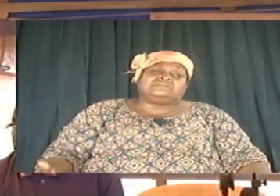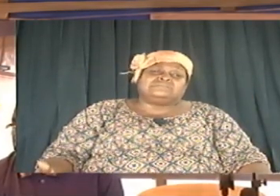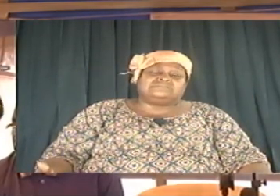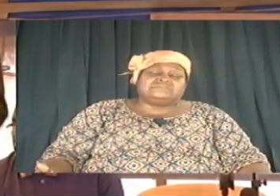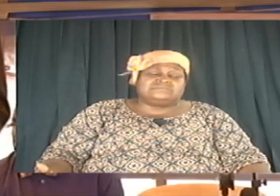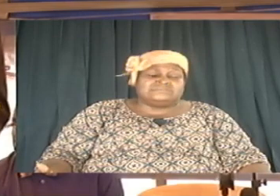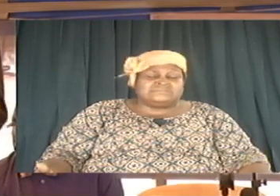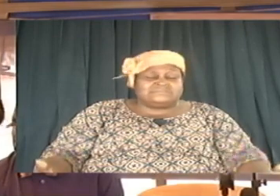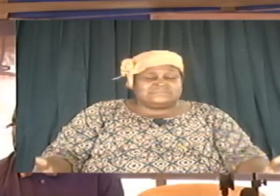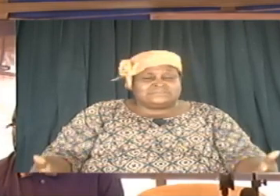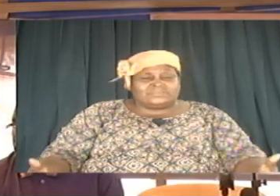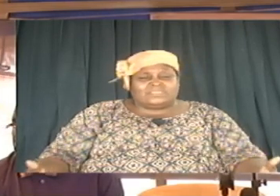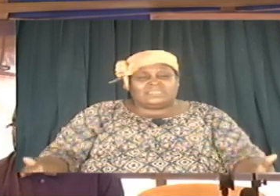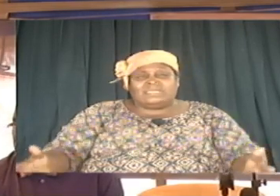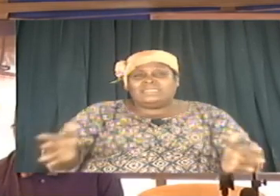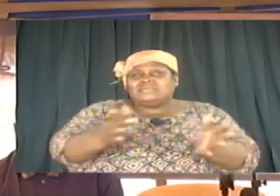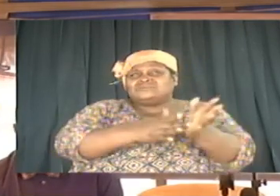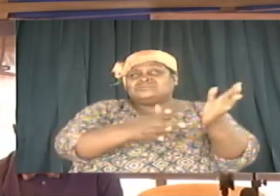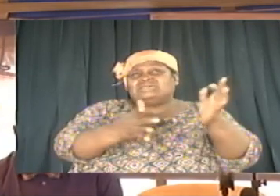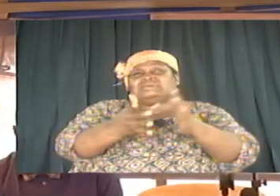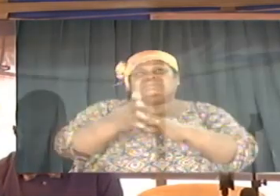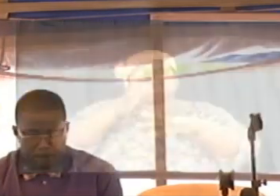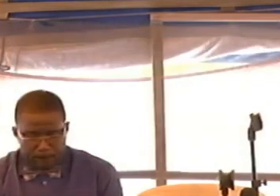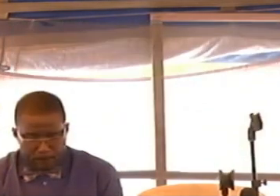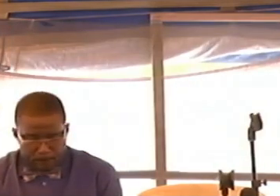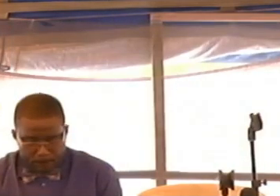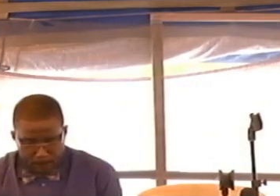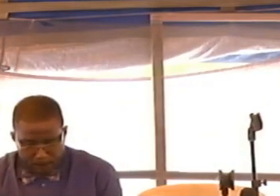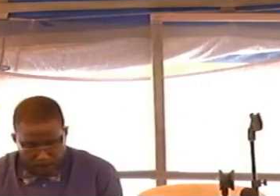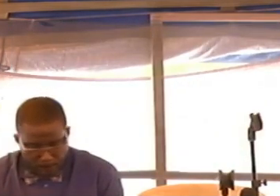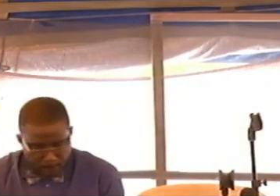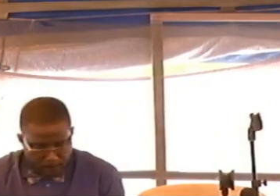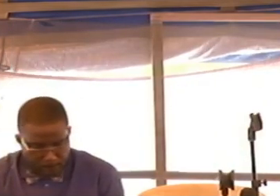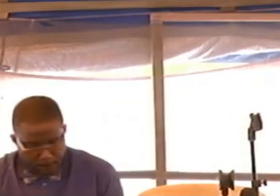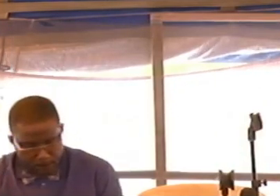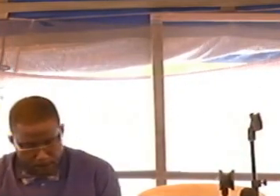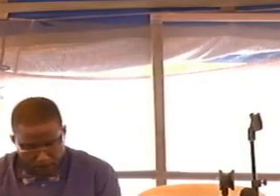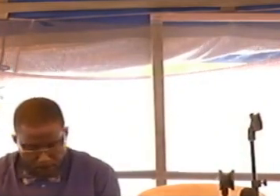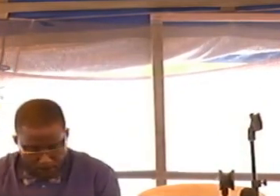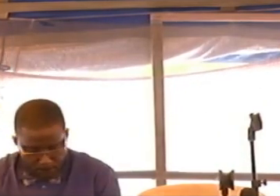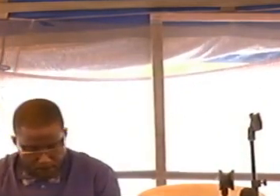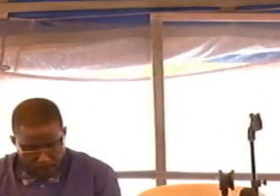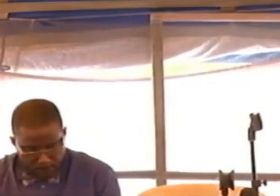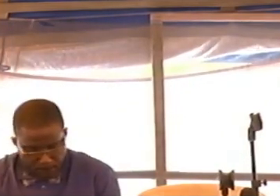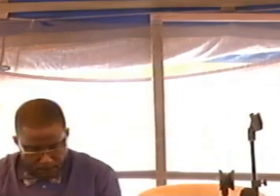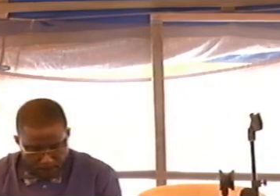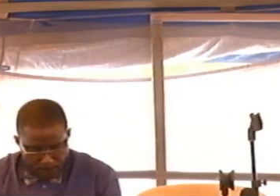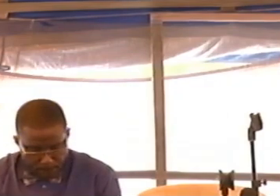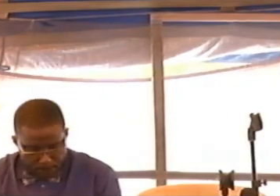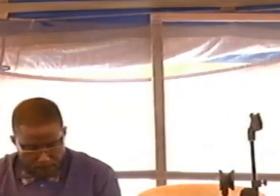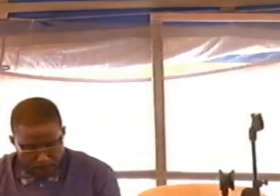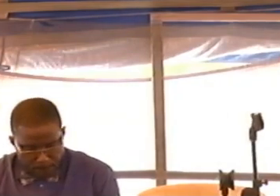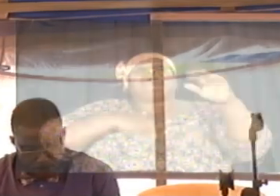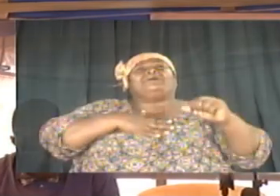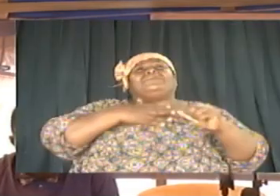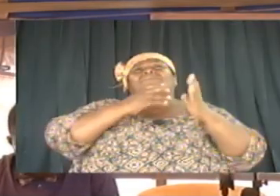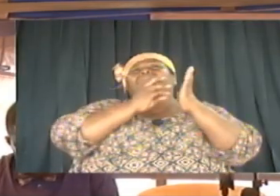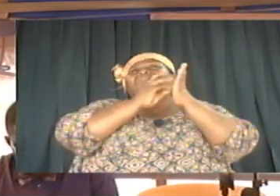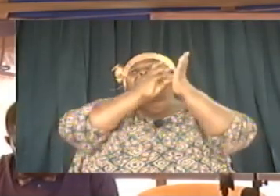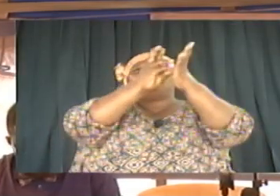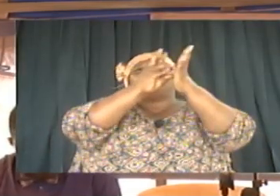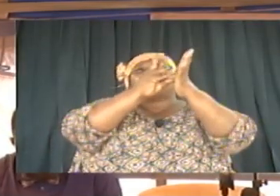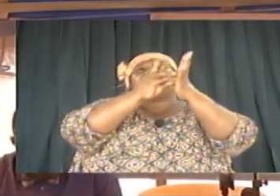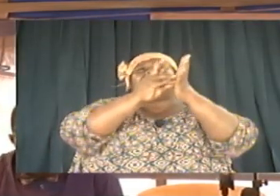And he cried at one point, "It's not my will. I wish that this, I could this